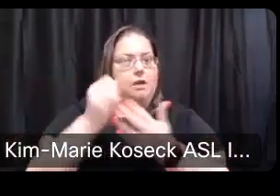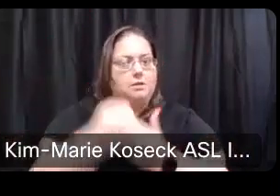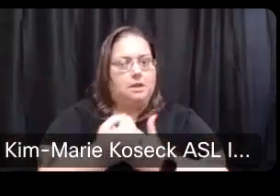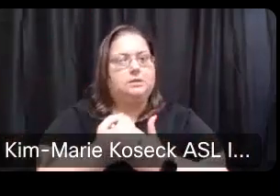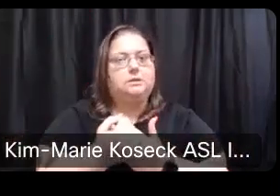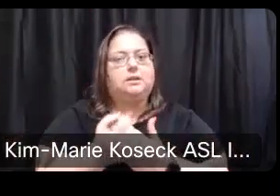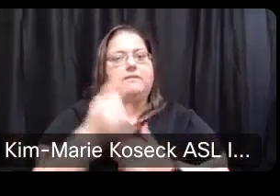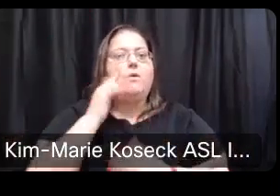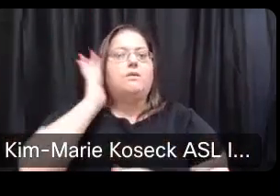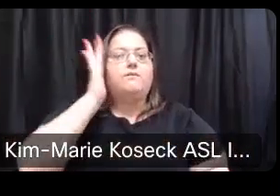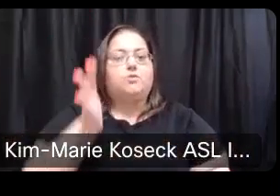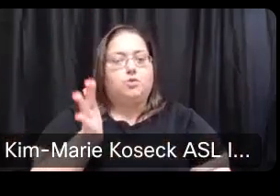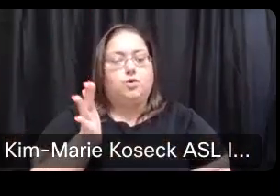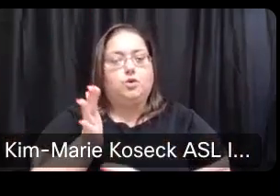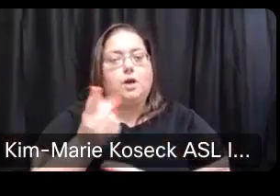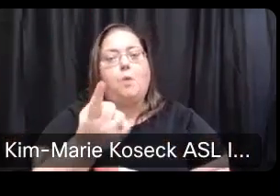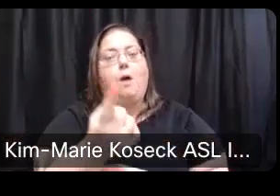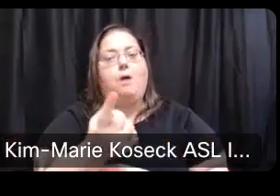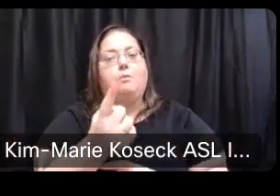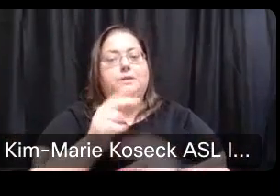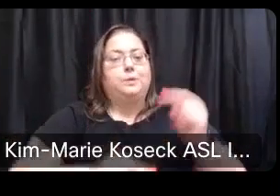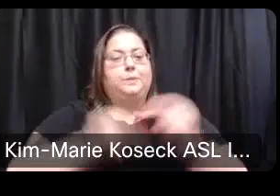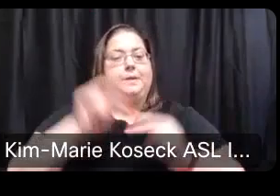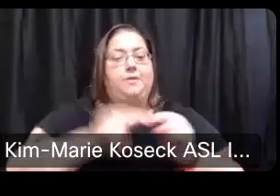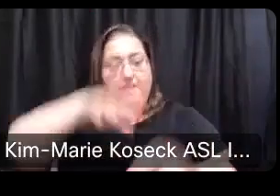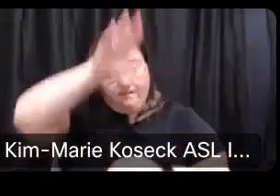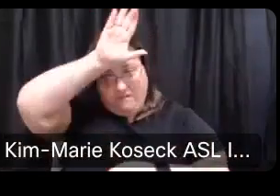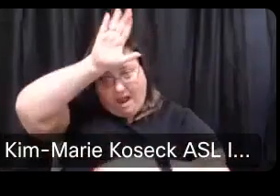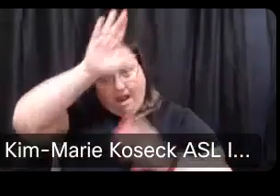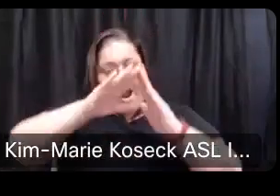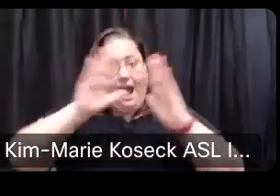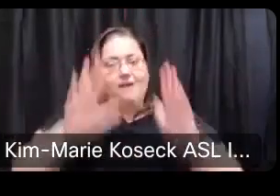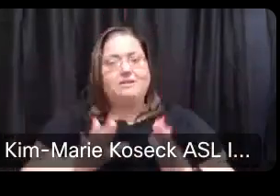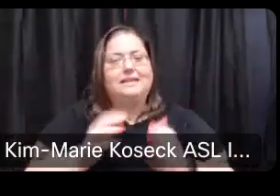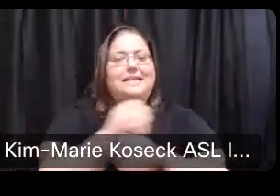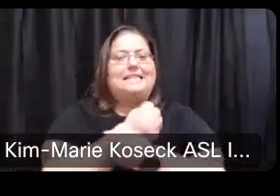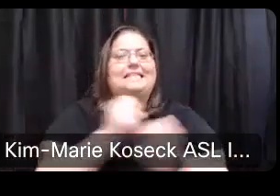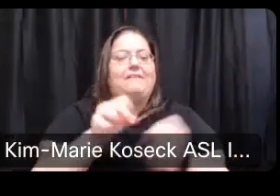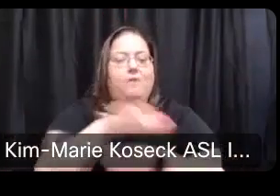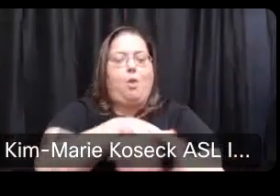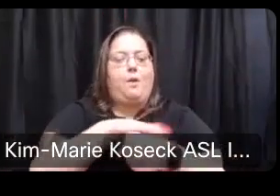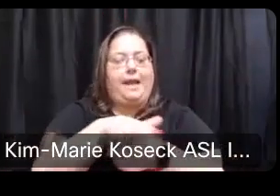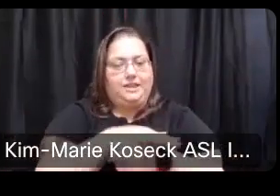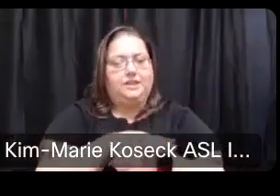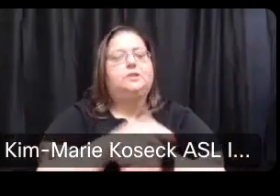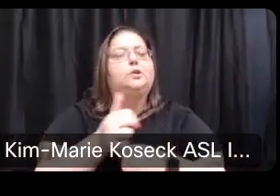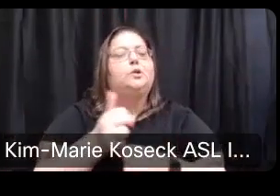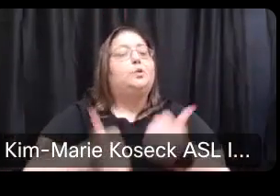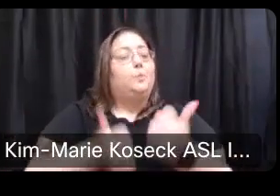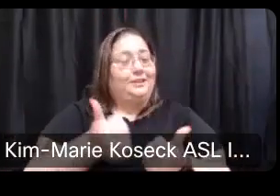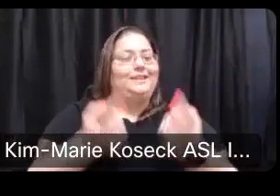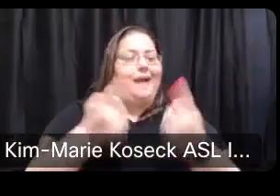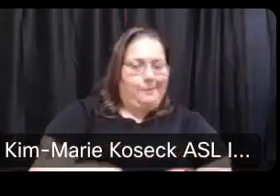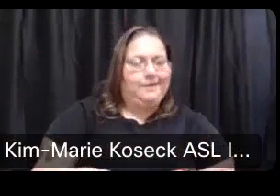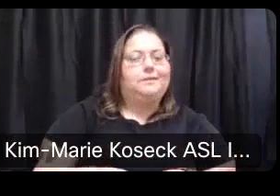for the future. And one of them was to rebuild their firehouse in a safer location, which they did. So these